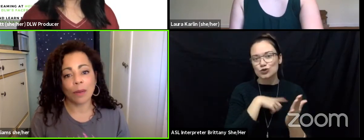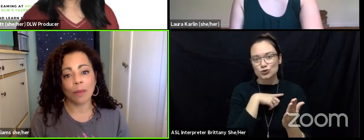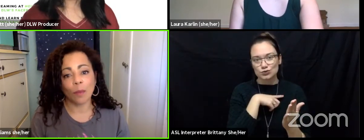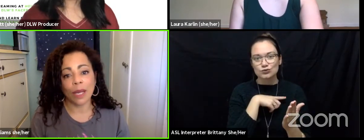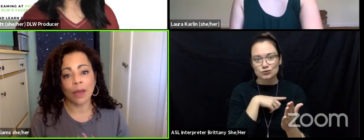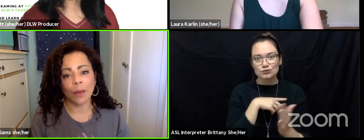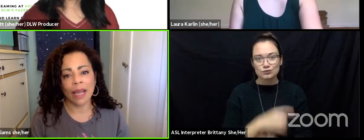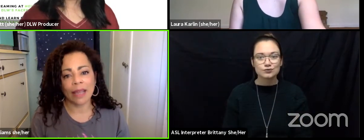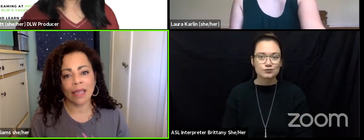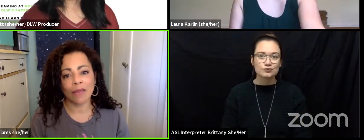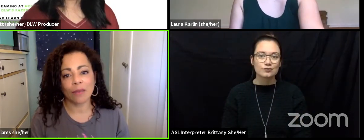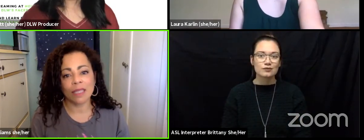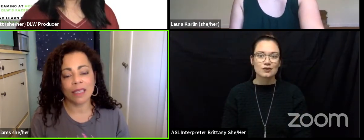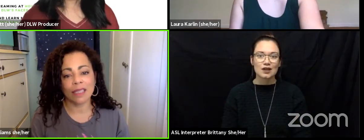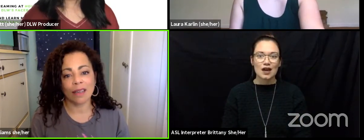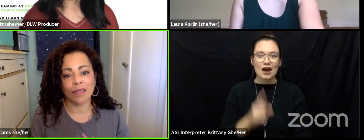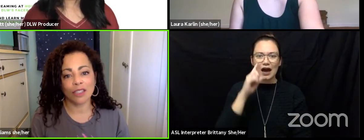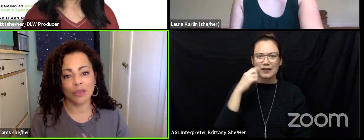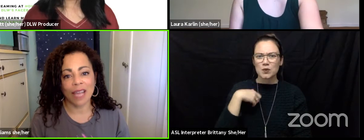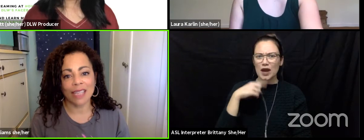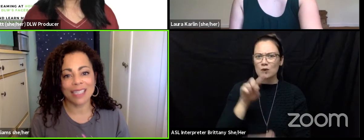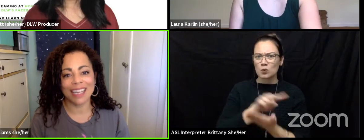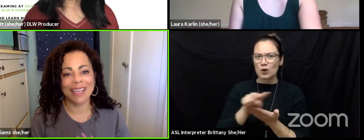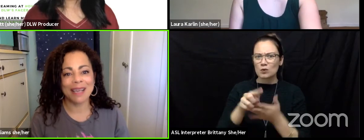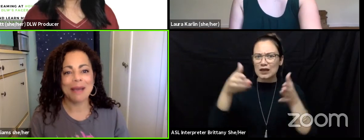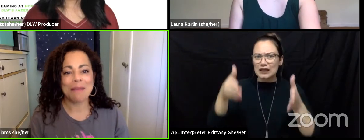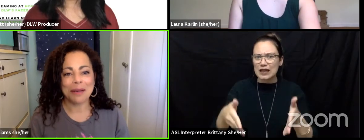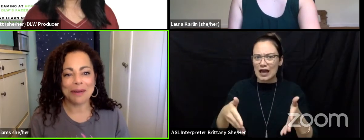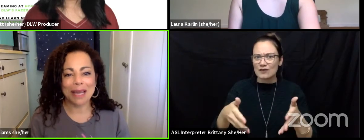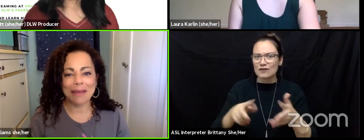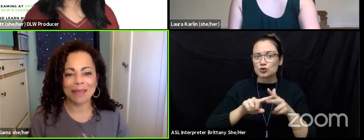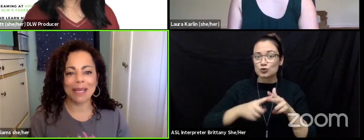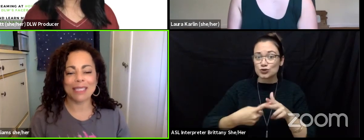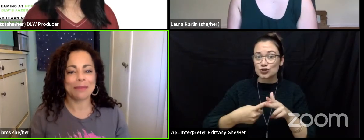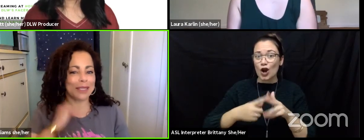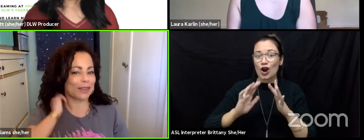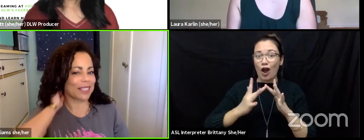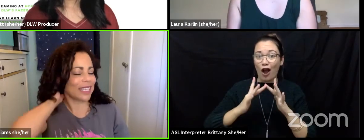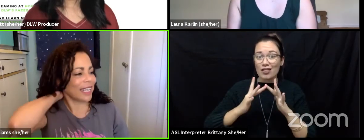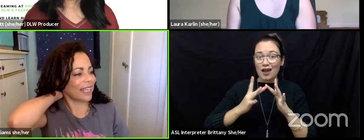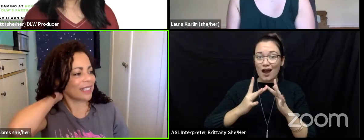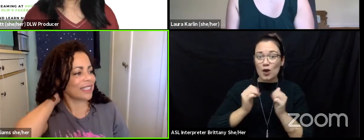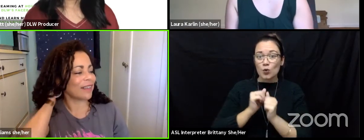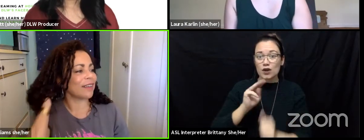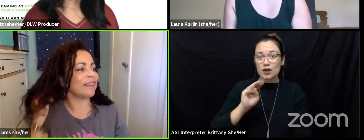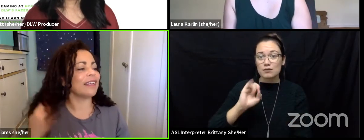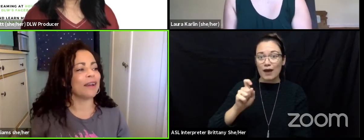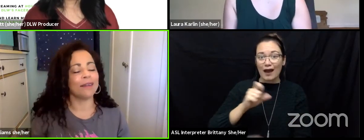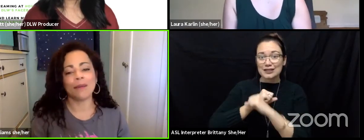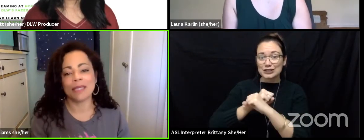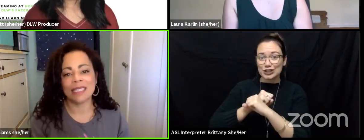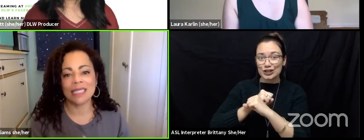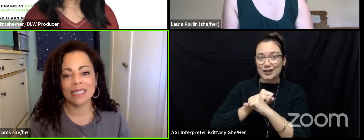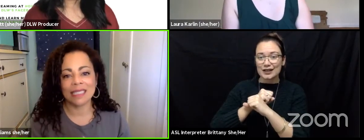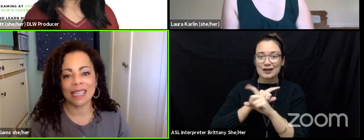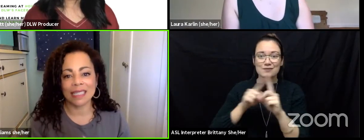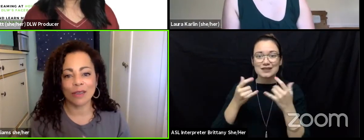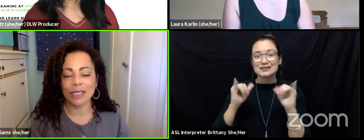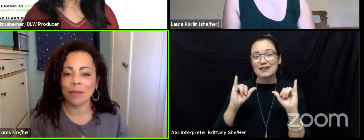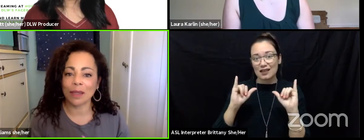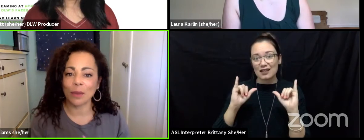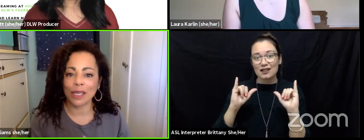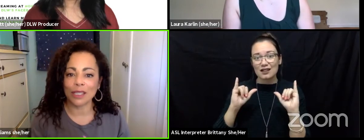We were a week away, I think, from starting our virtual reality program in maximum security. And so, you know,